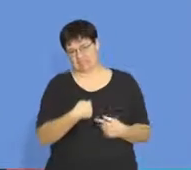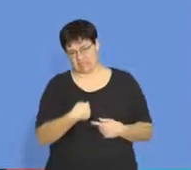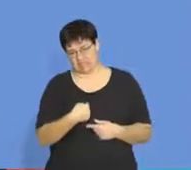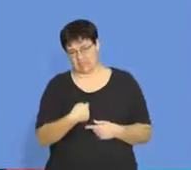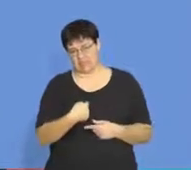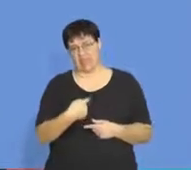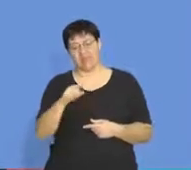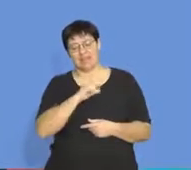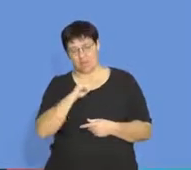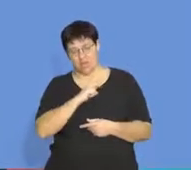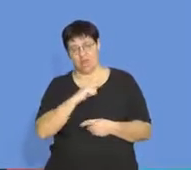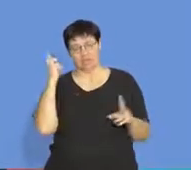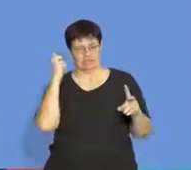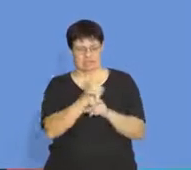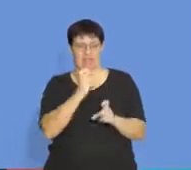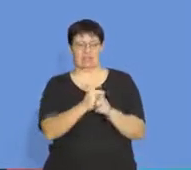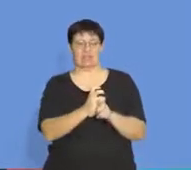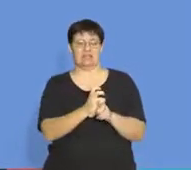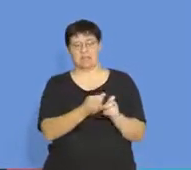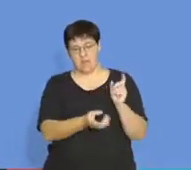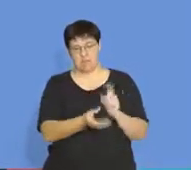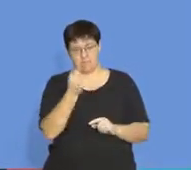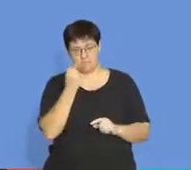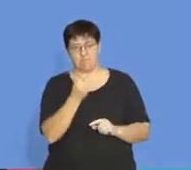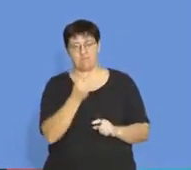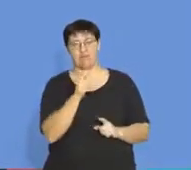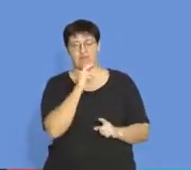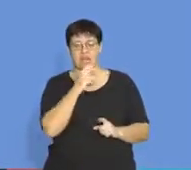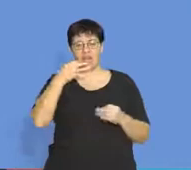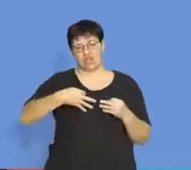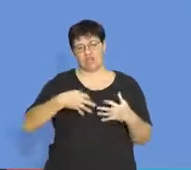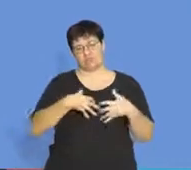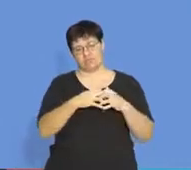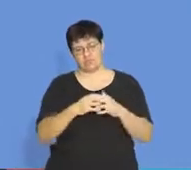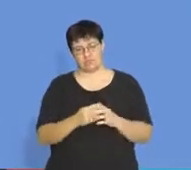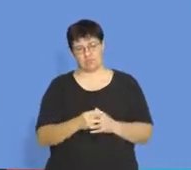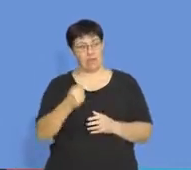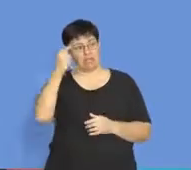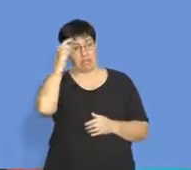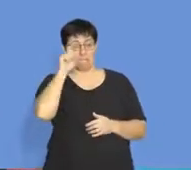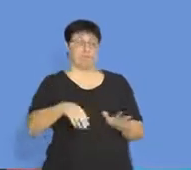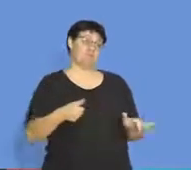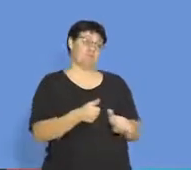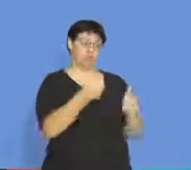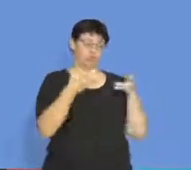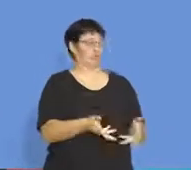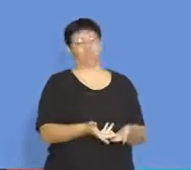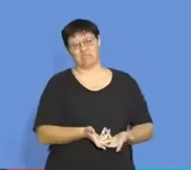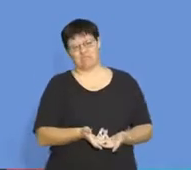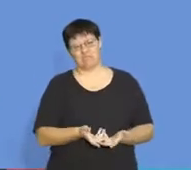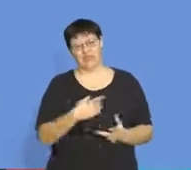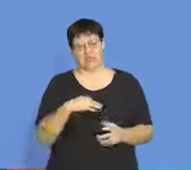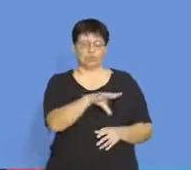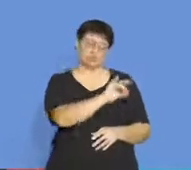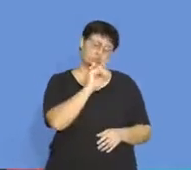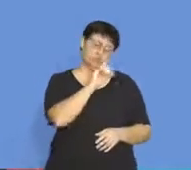Hence, I took the most complex equation and made my third equation. So don't think that you always need to